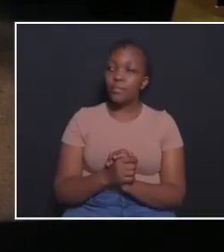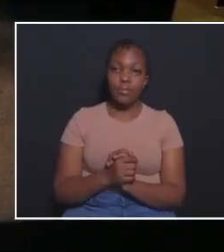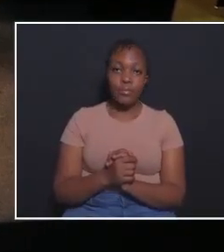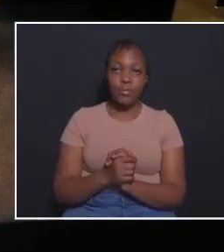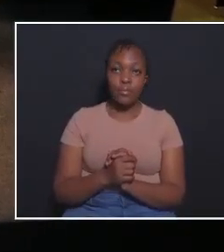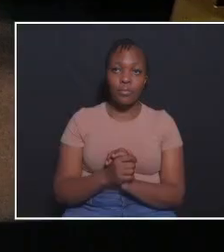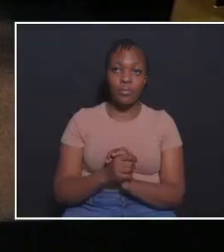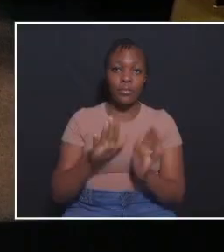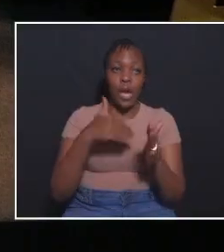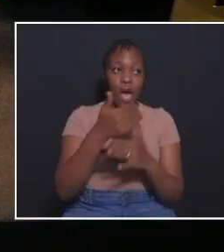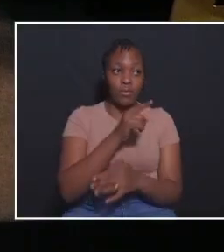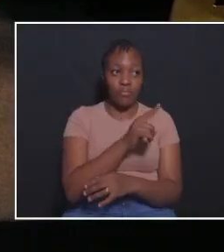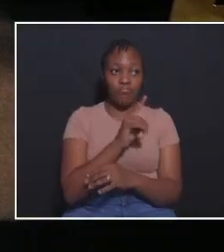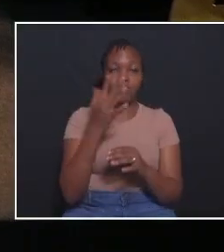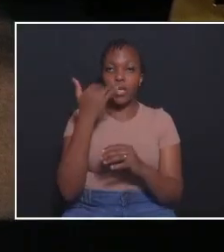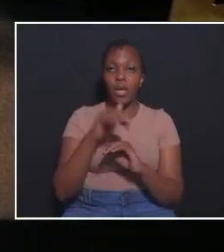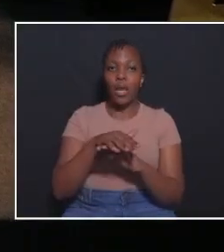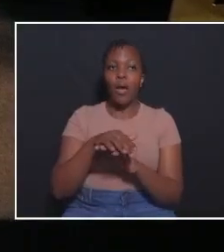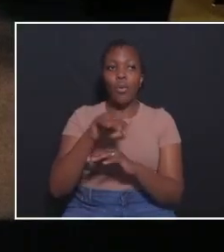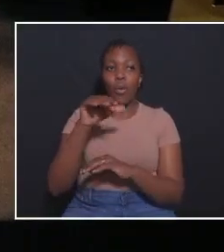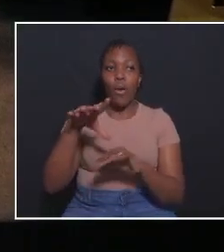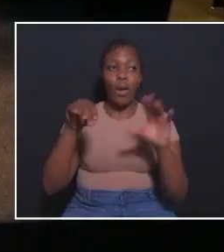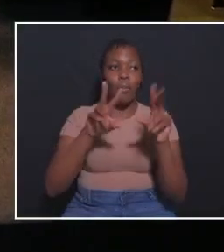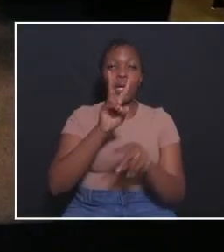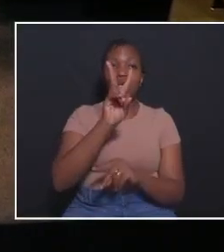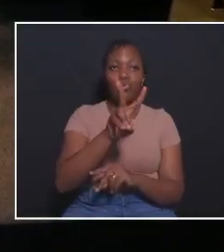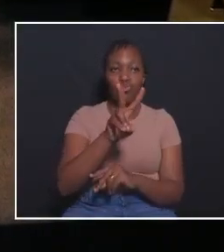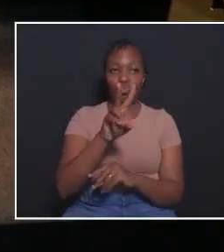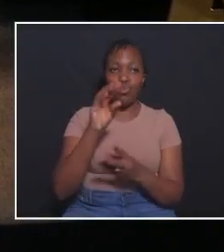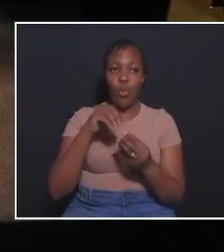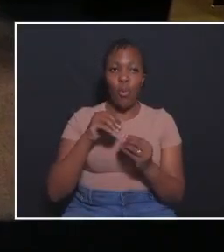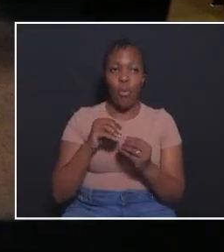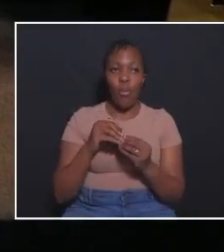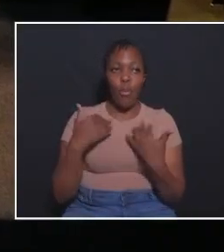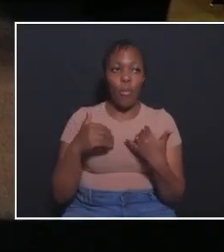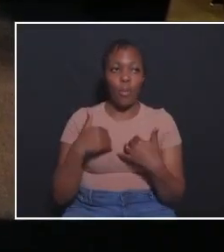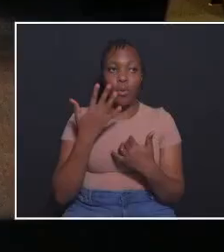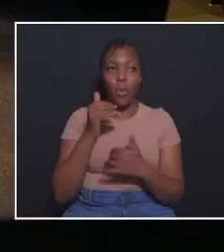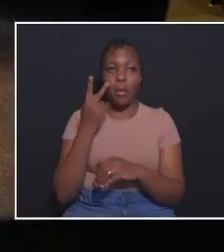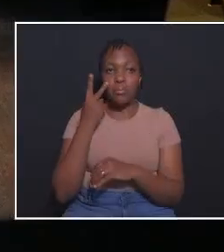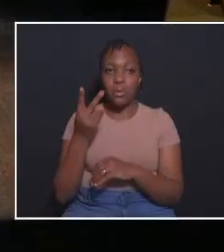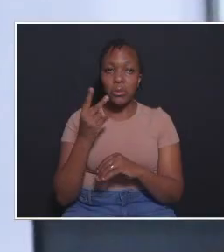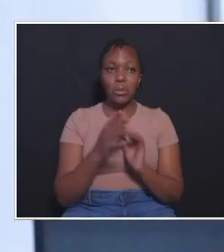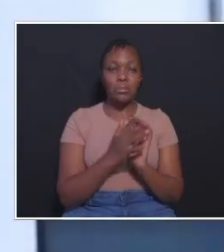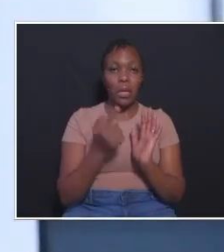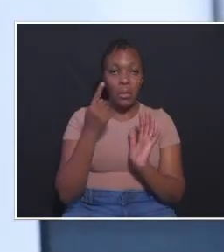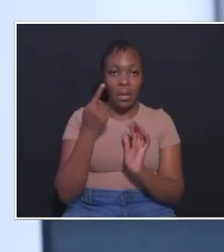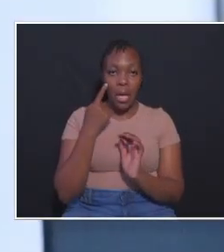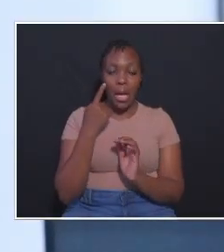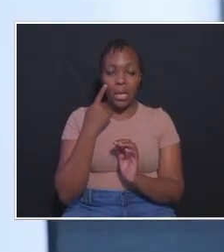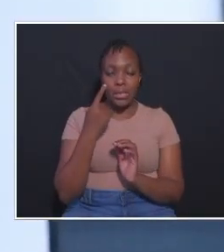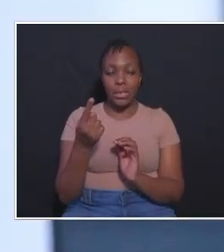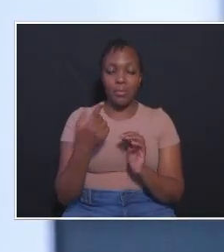After him, let me take two more because they are here showing me time is up. Time is up. Yes. Okay, thank you. Me, I have these